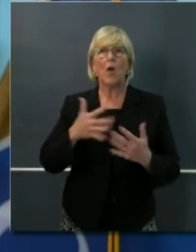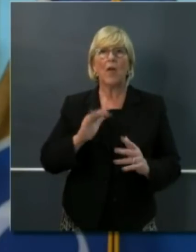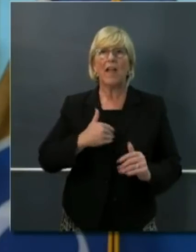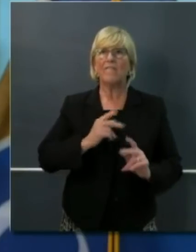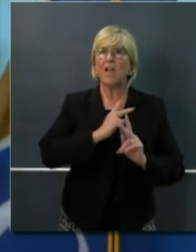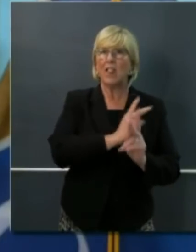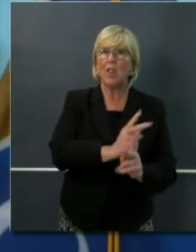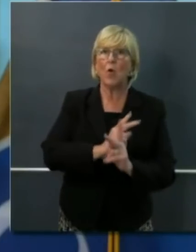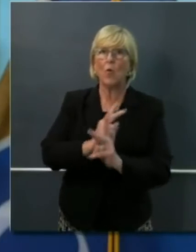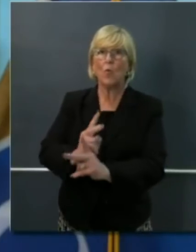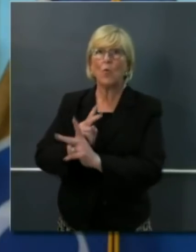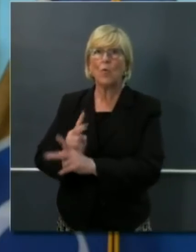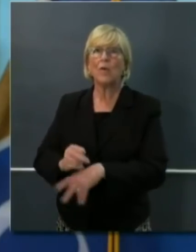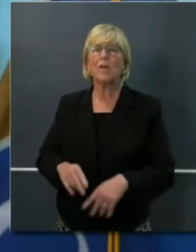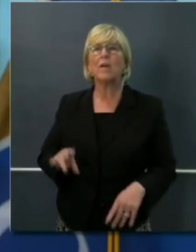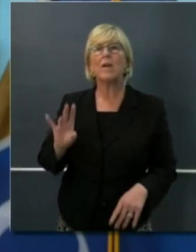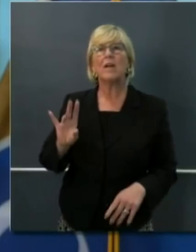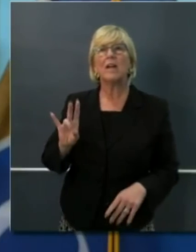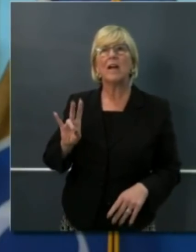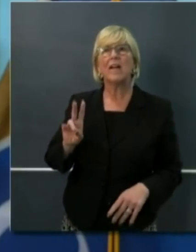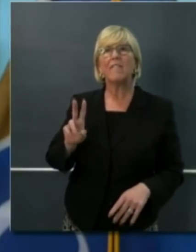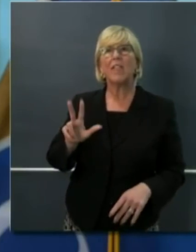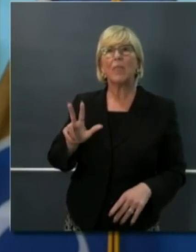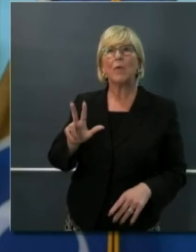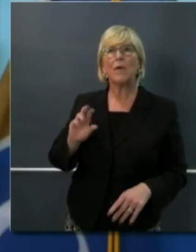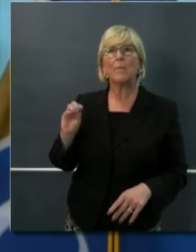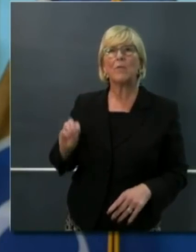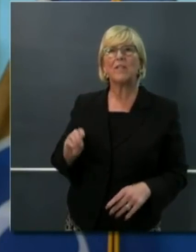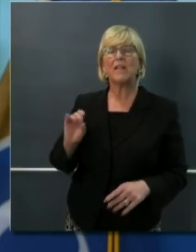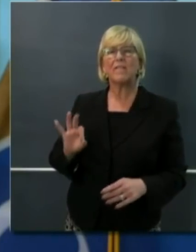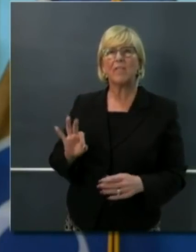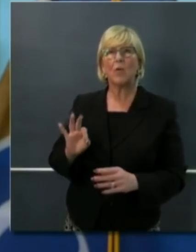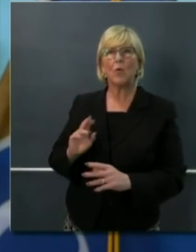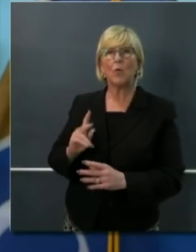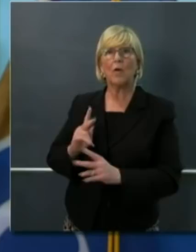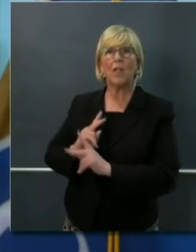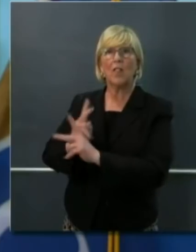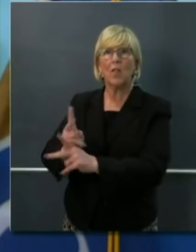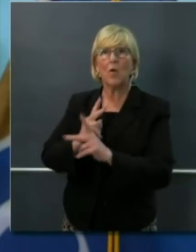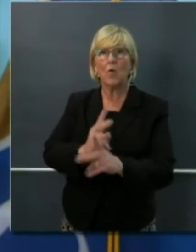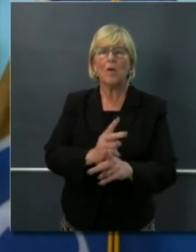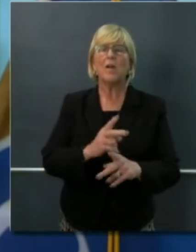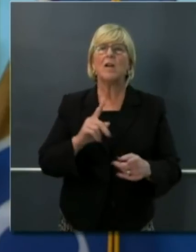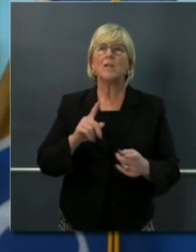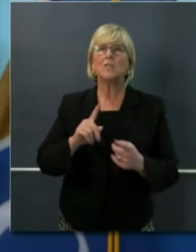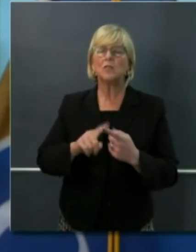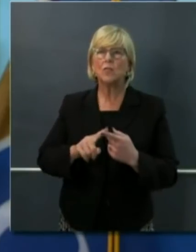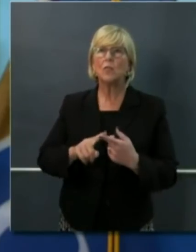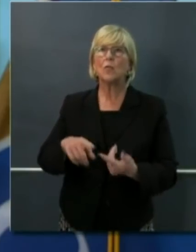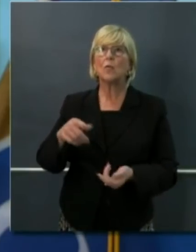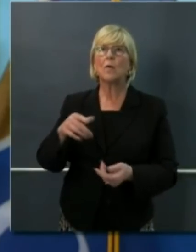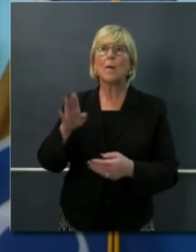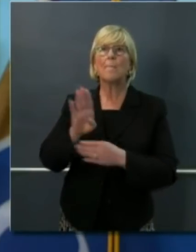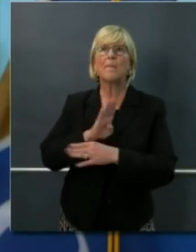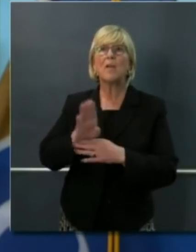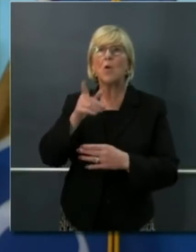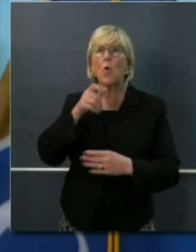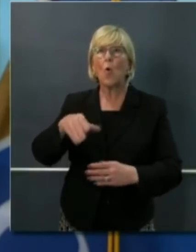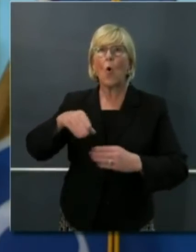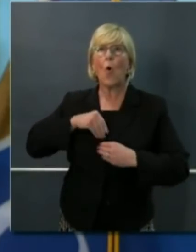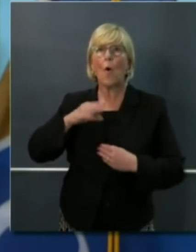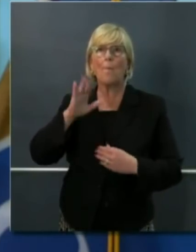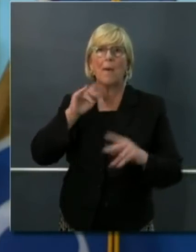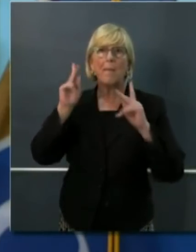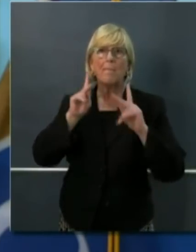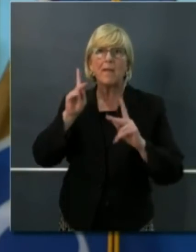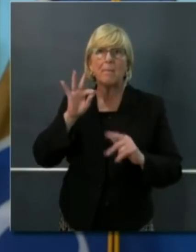distributed loans. 73%, by the way, of those micro loans have been distributed to women and minority-owned businesses. Just last